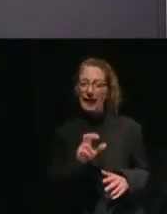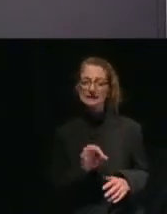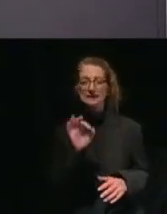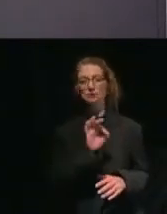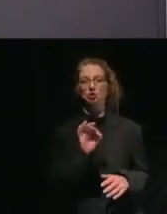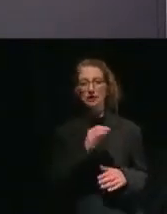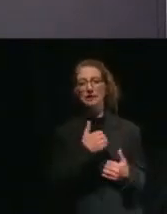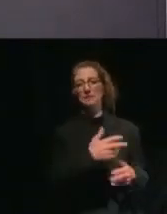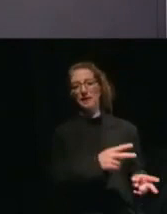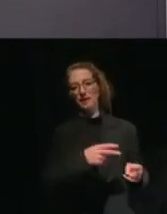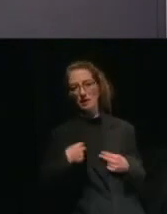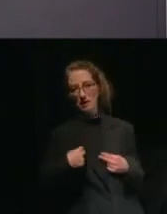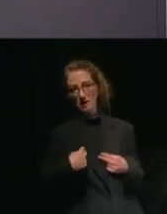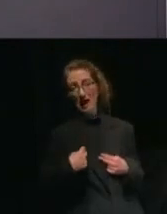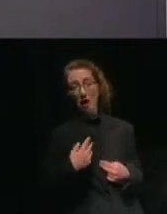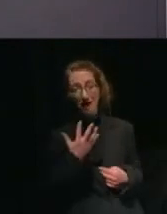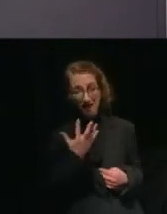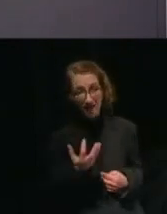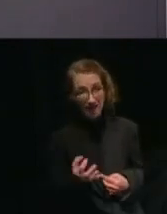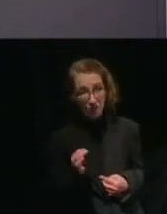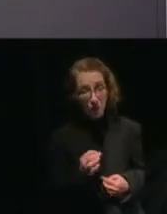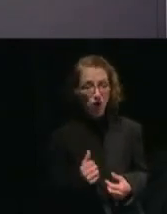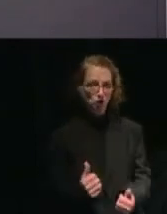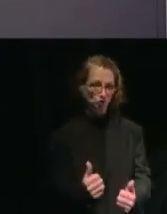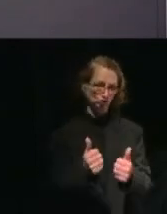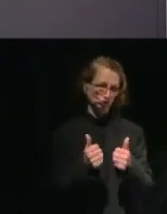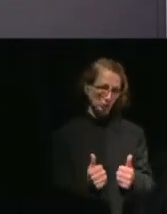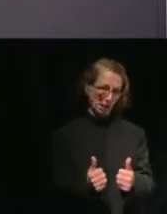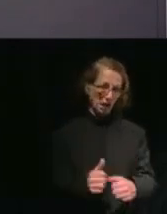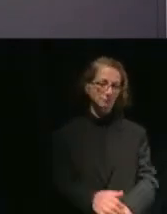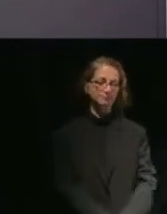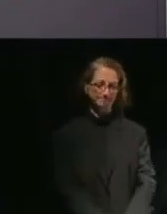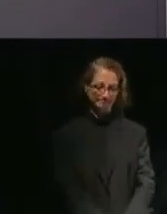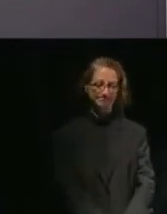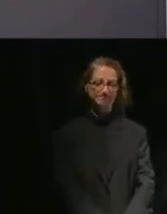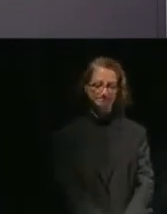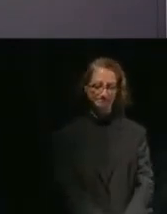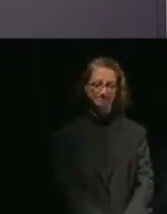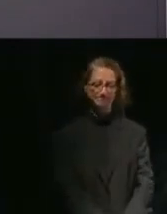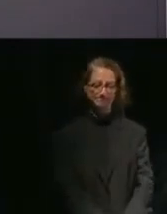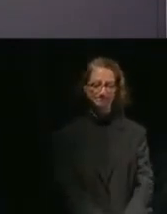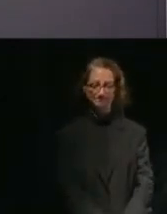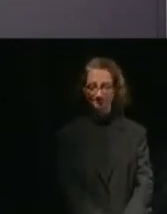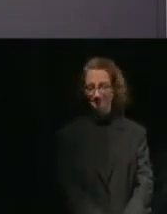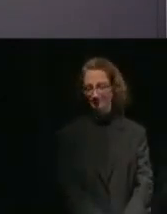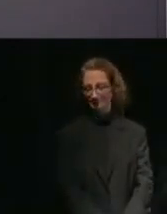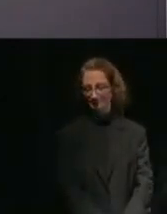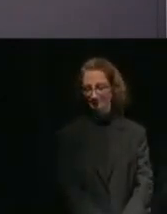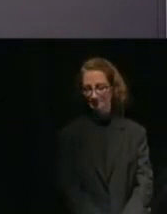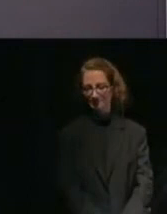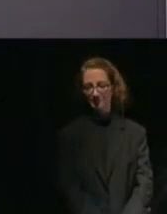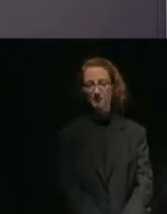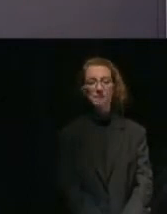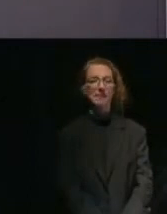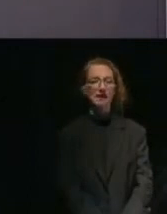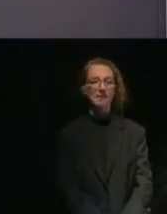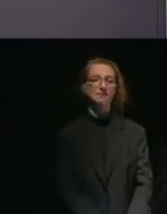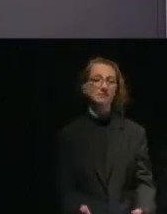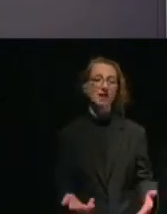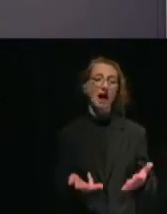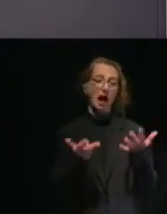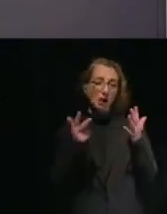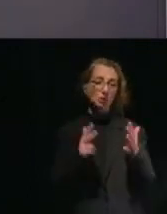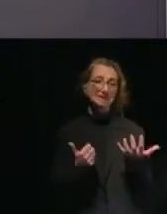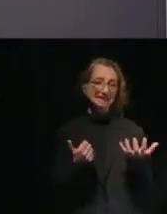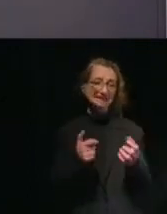actually fantastic. 50% is super. It's riesen super. To have 864